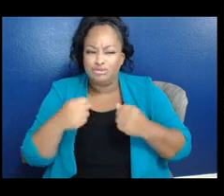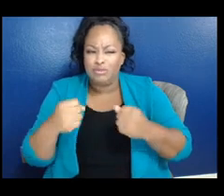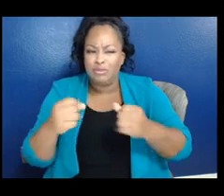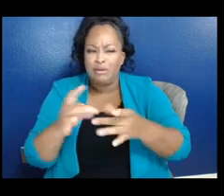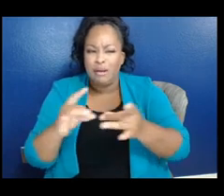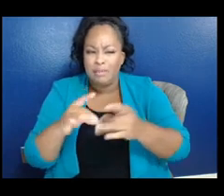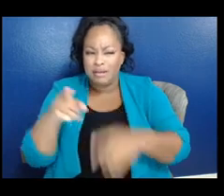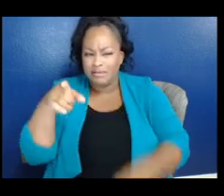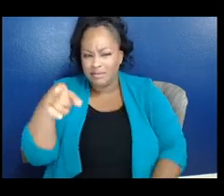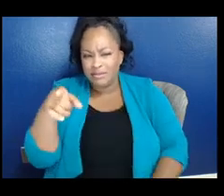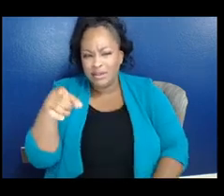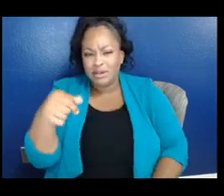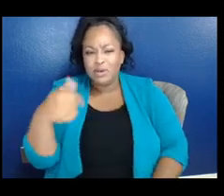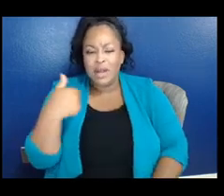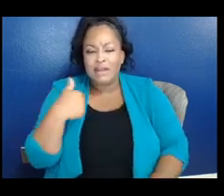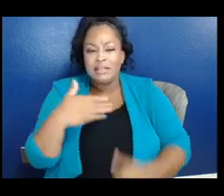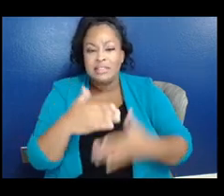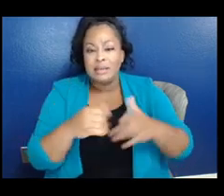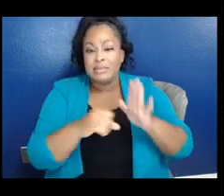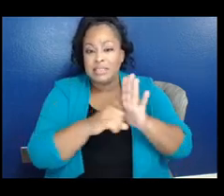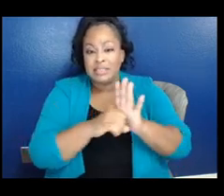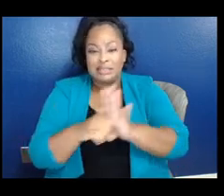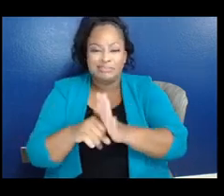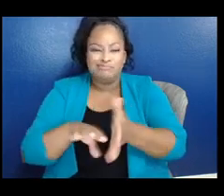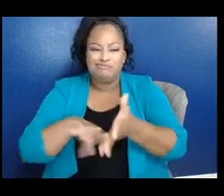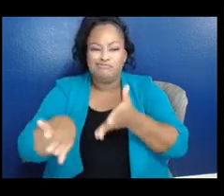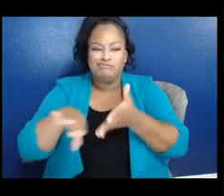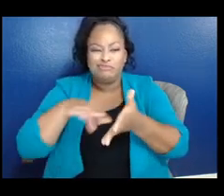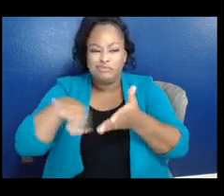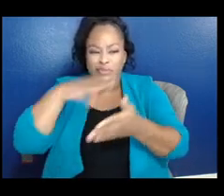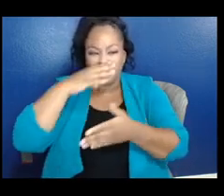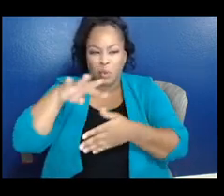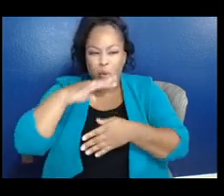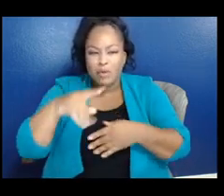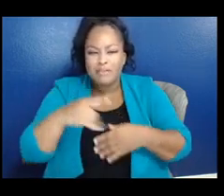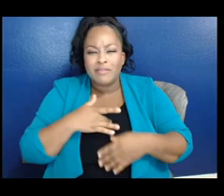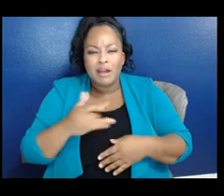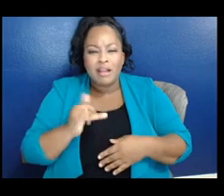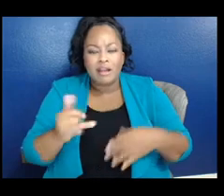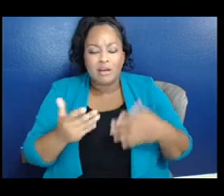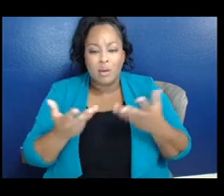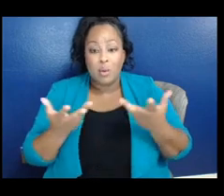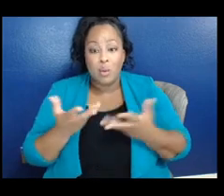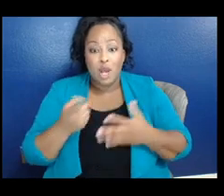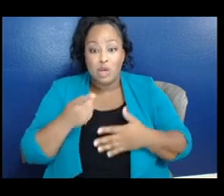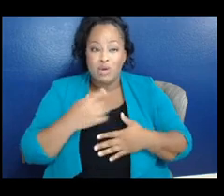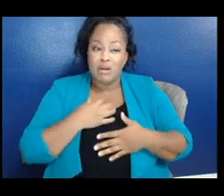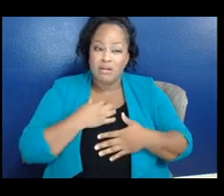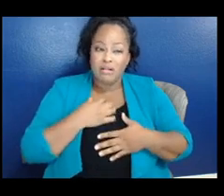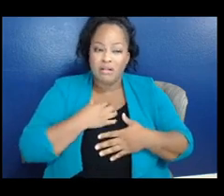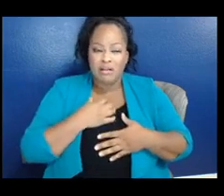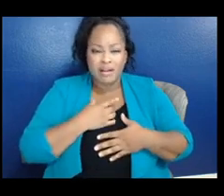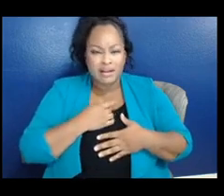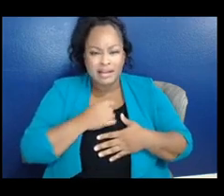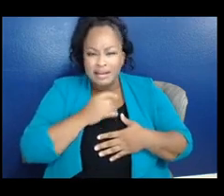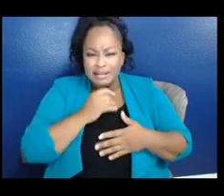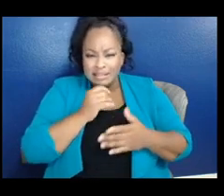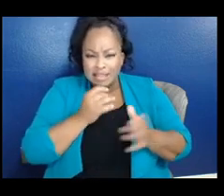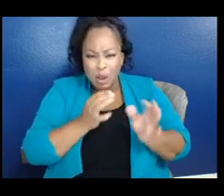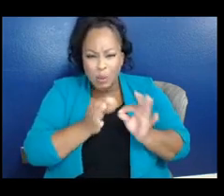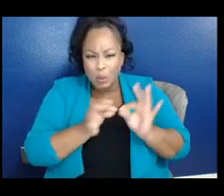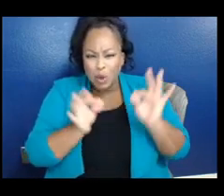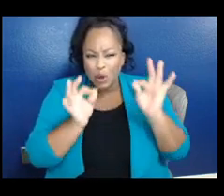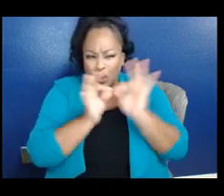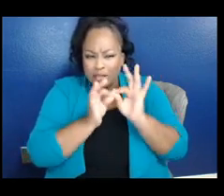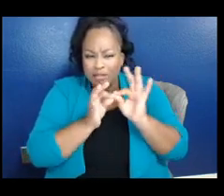comment in terms of having symptoms being discredited, almost feeling like what you're complaining about isn't